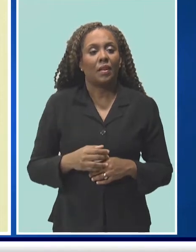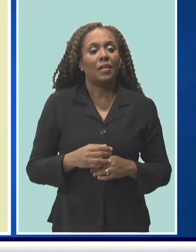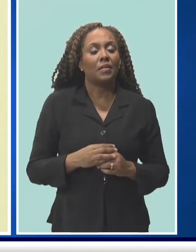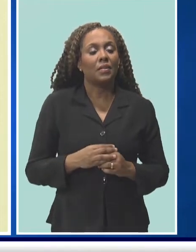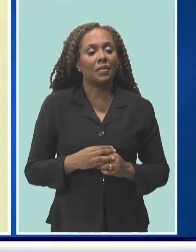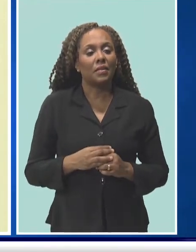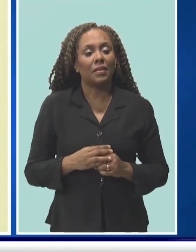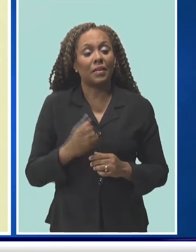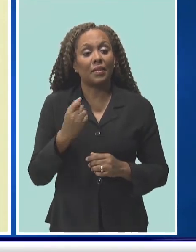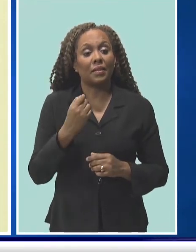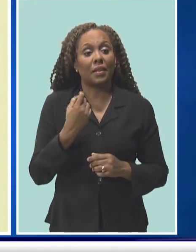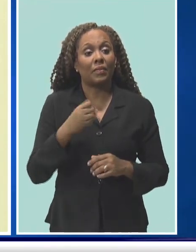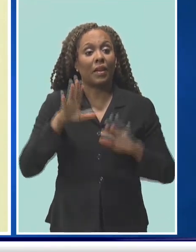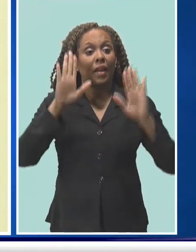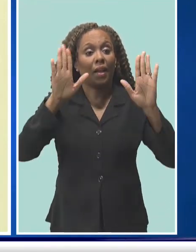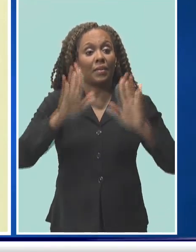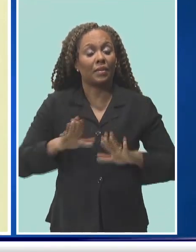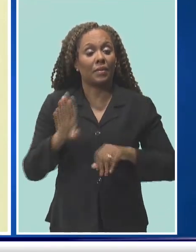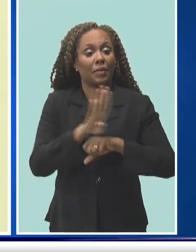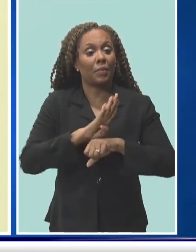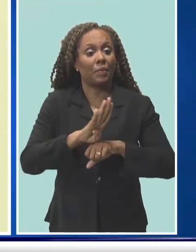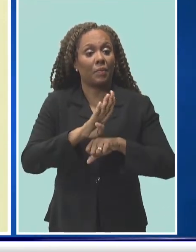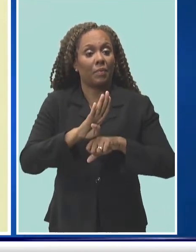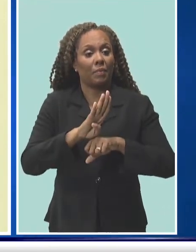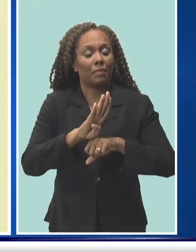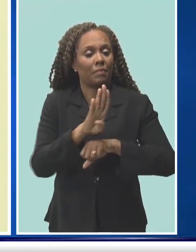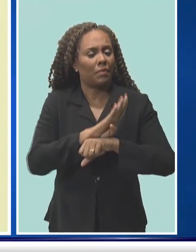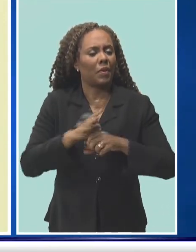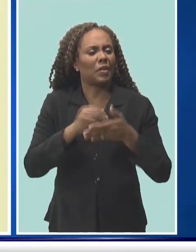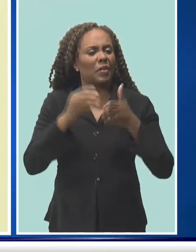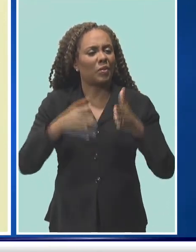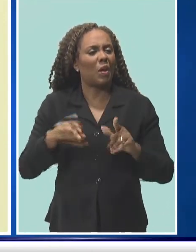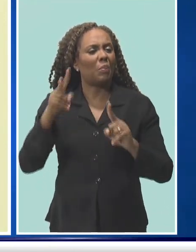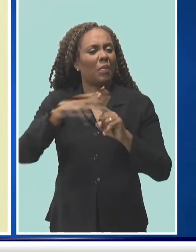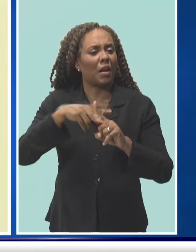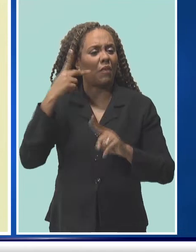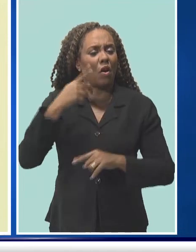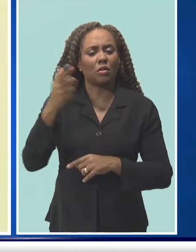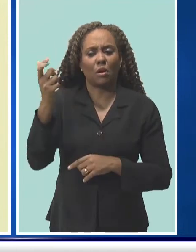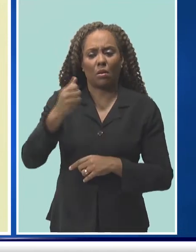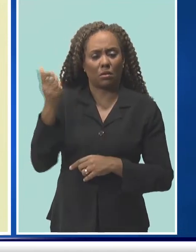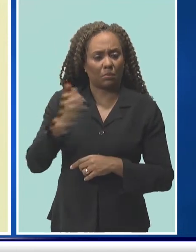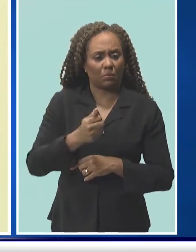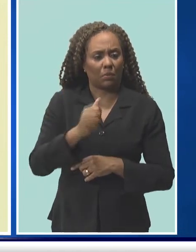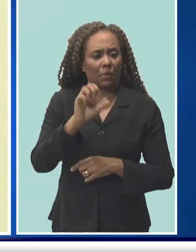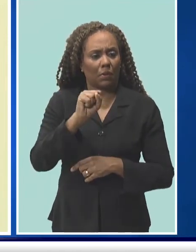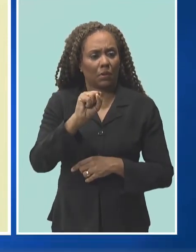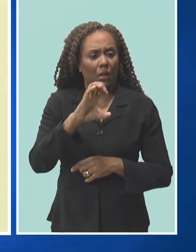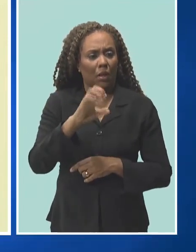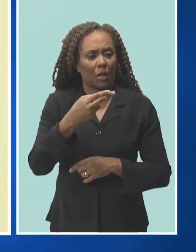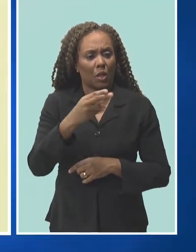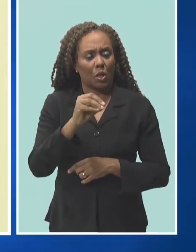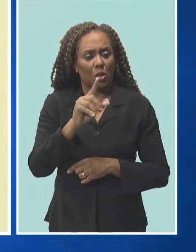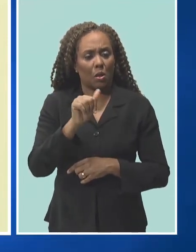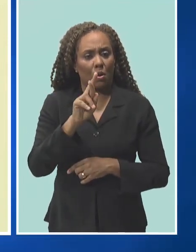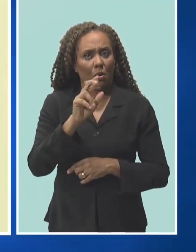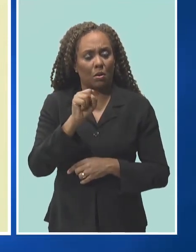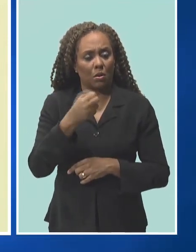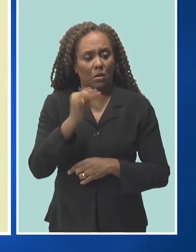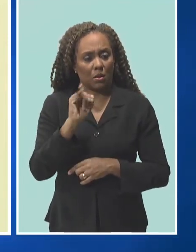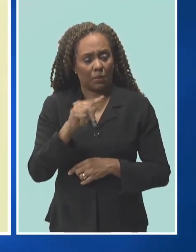have applied for the scholarship. My colleagues in China are working hard